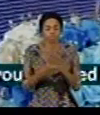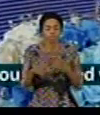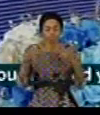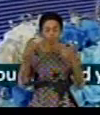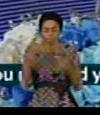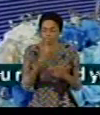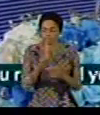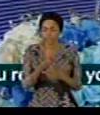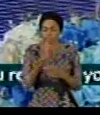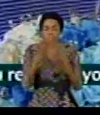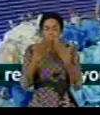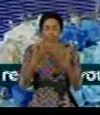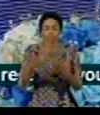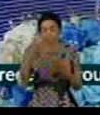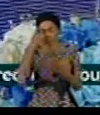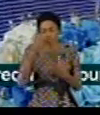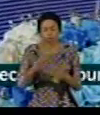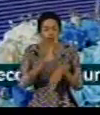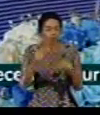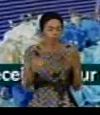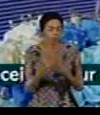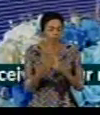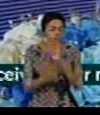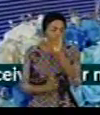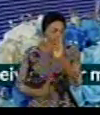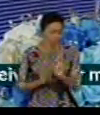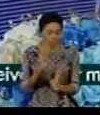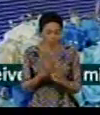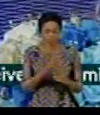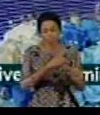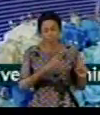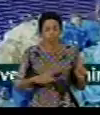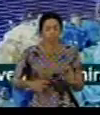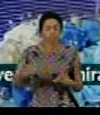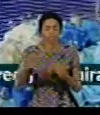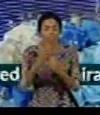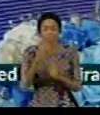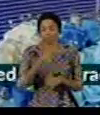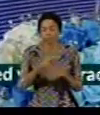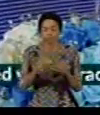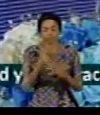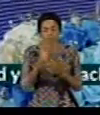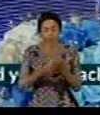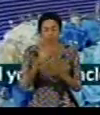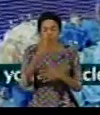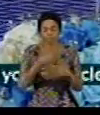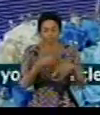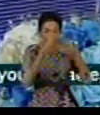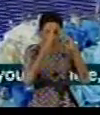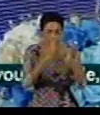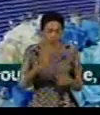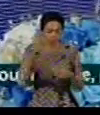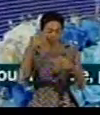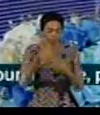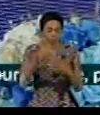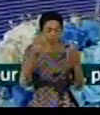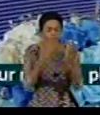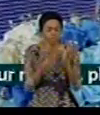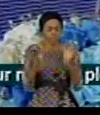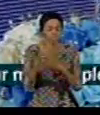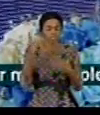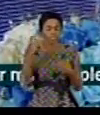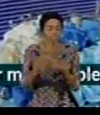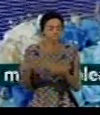because you've answered. And all over the globe, Lord, take the glory and the honor. In Jesus' mighty